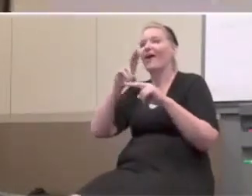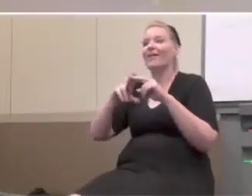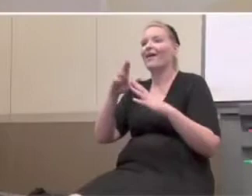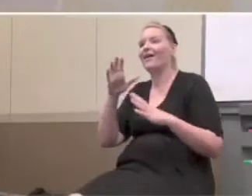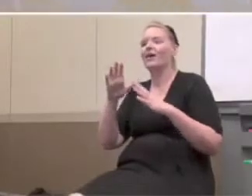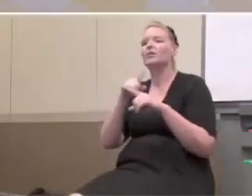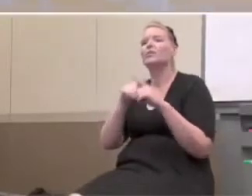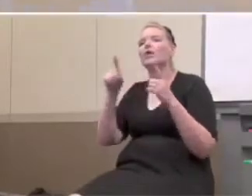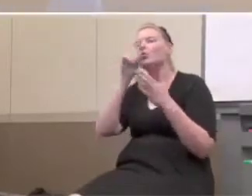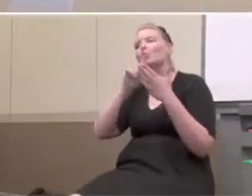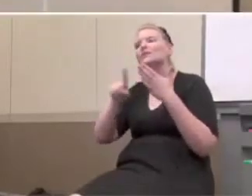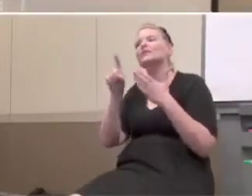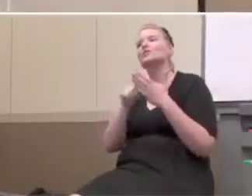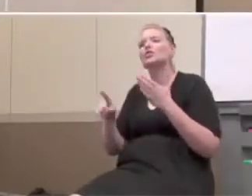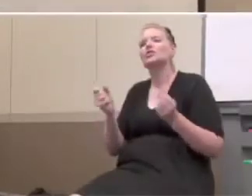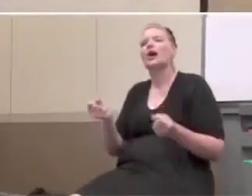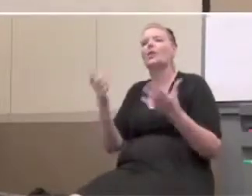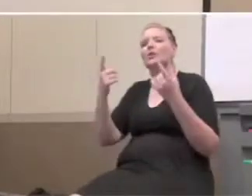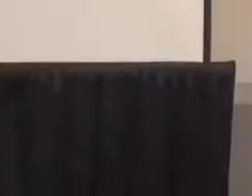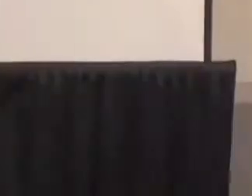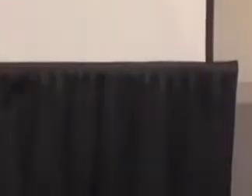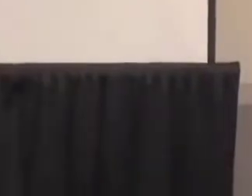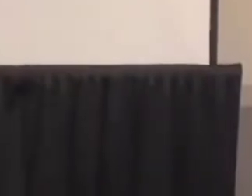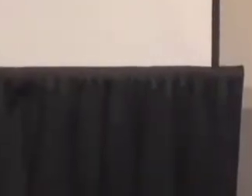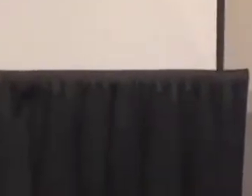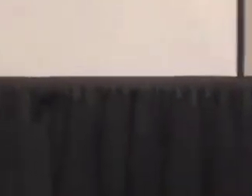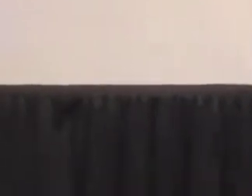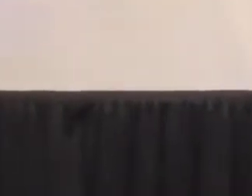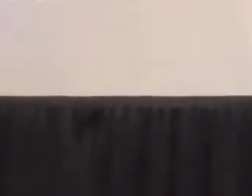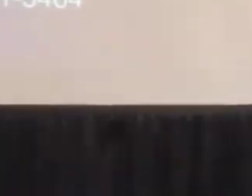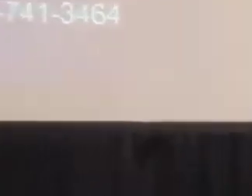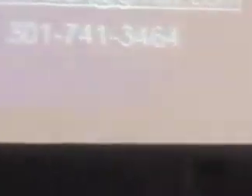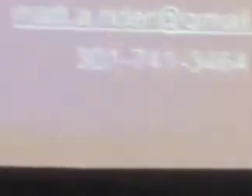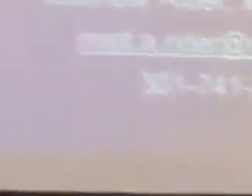the effectiveness of them. Thank you.